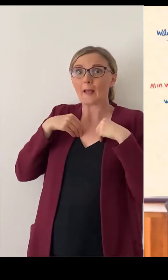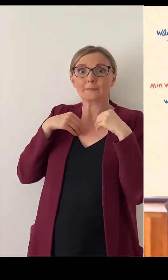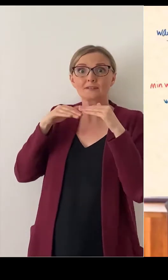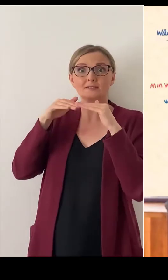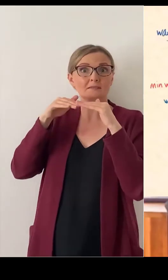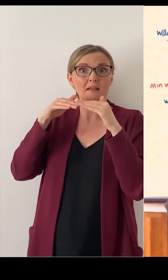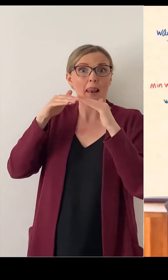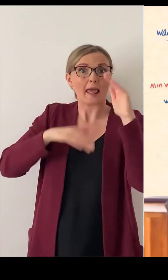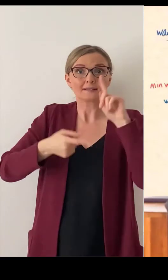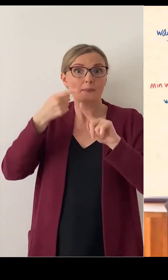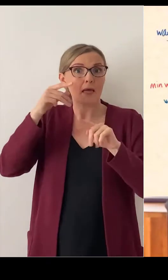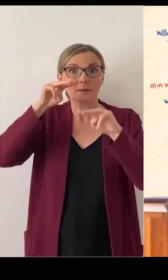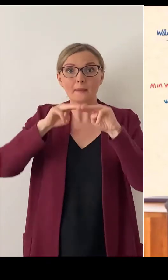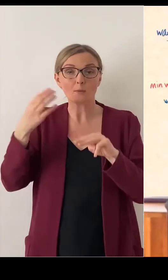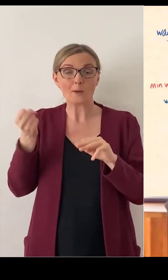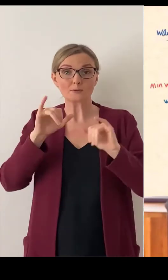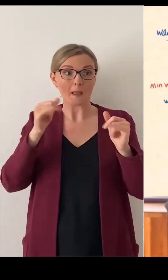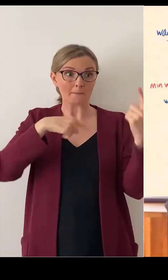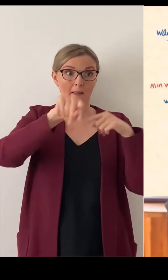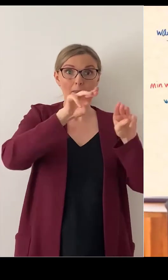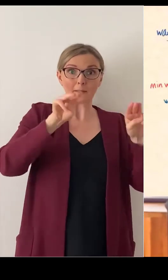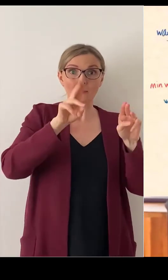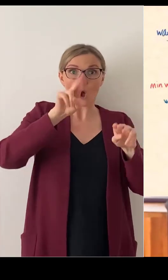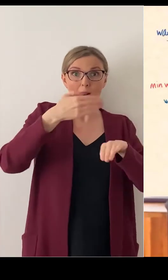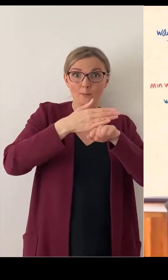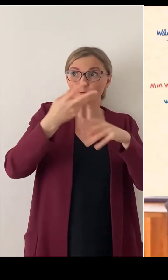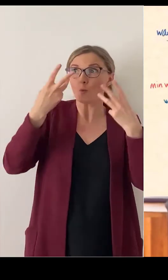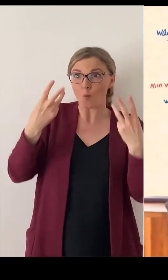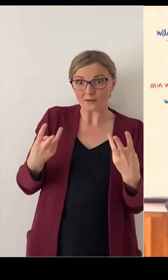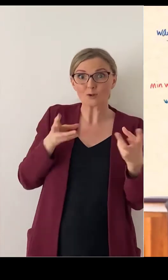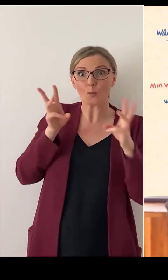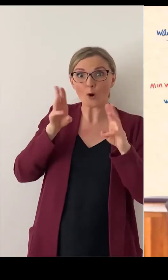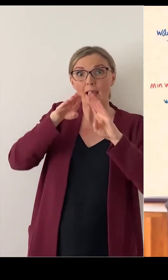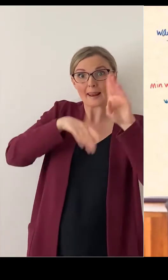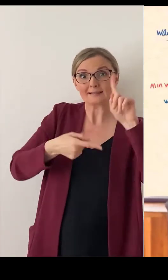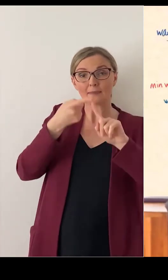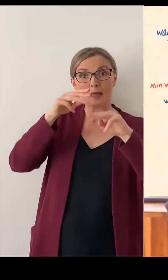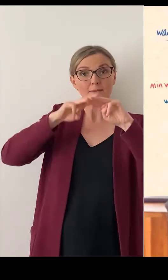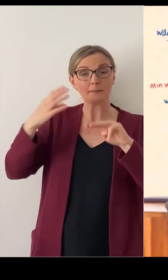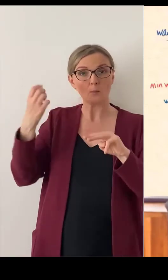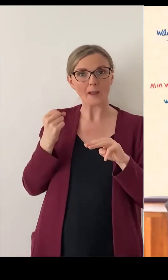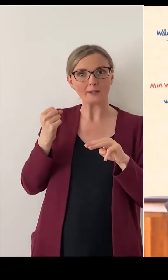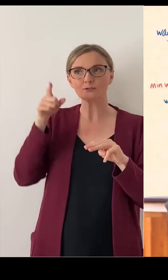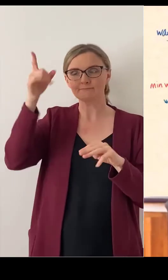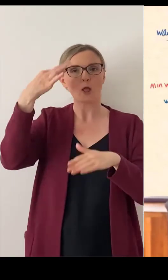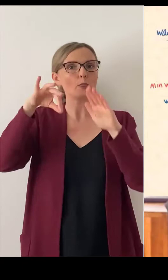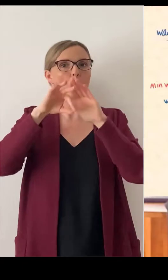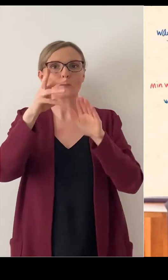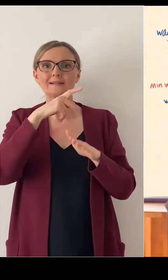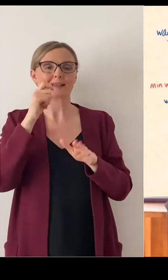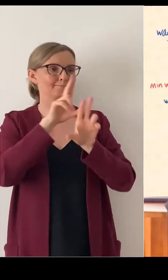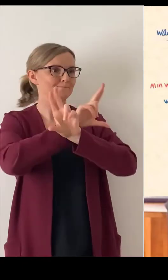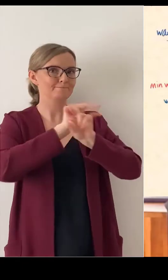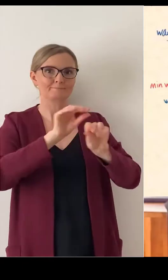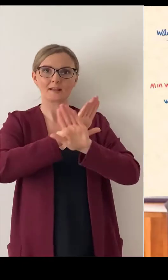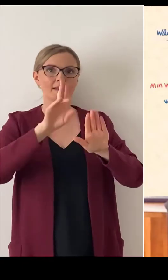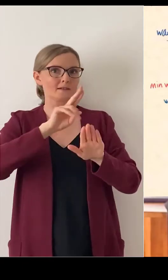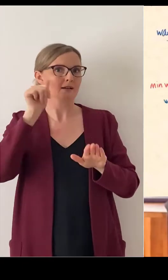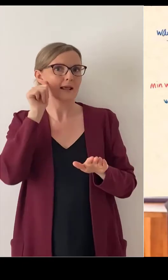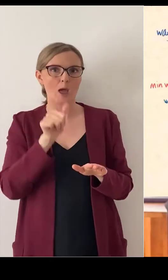than the minimum wage, the government comes in and says, nope, you can't do that. No firm is allowed to